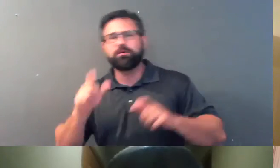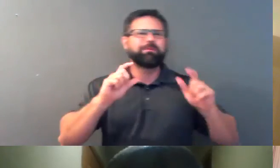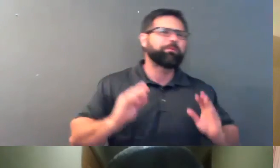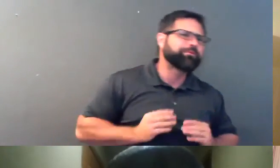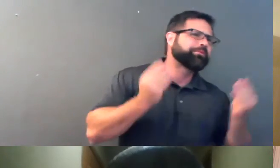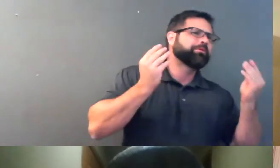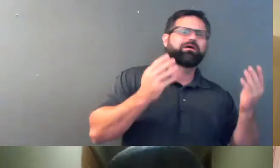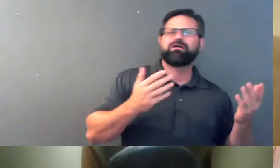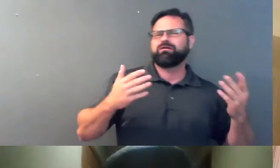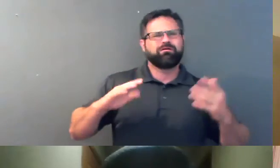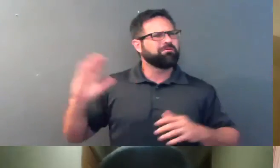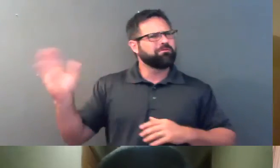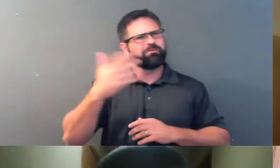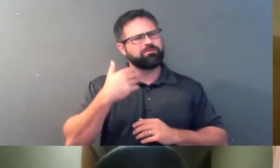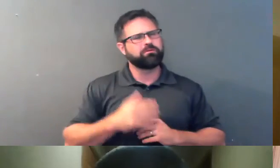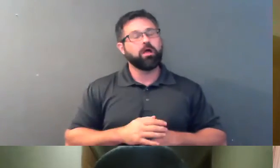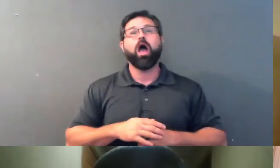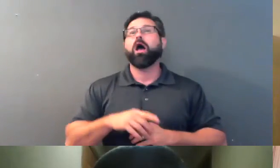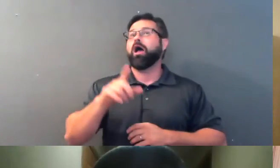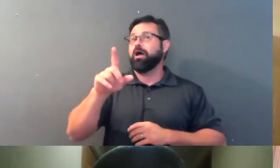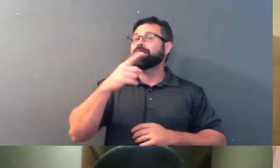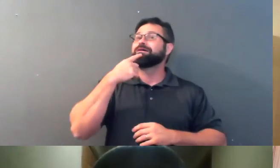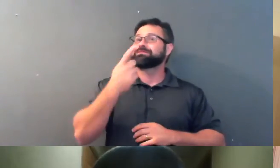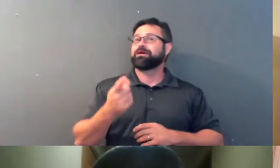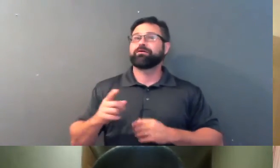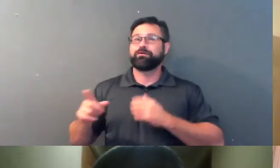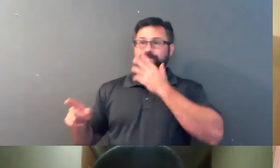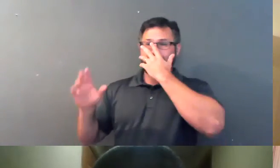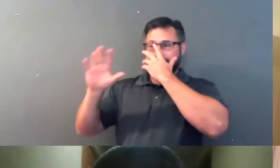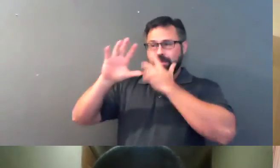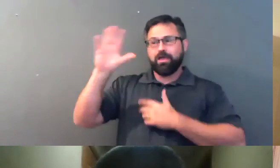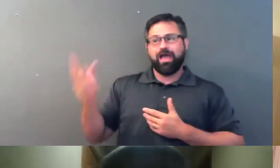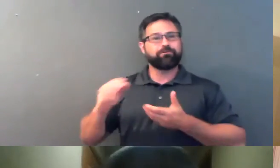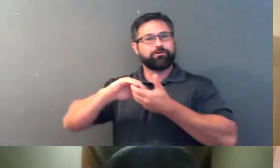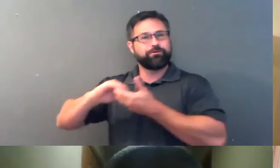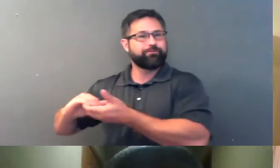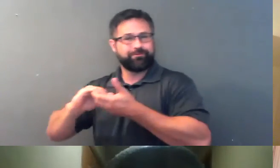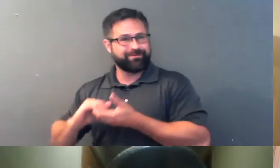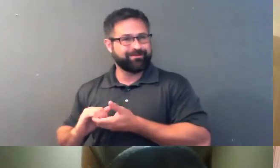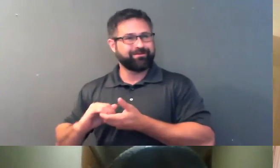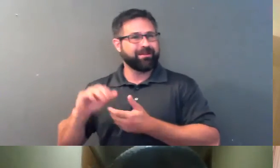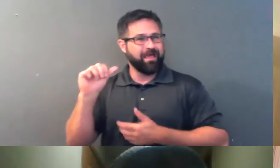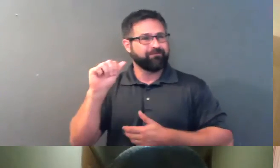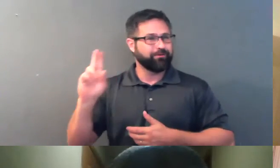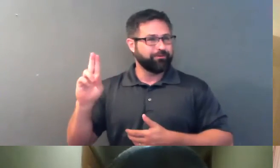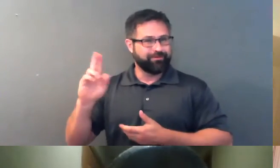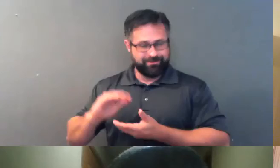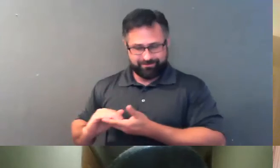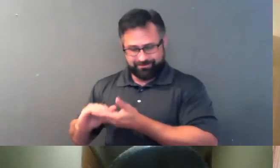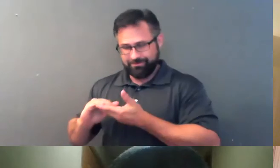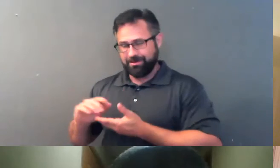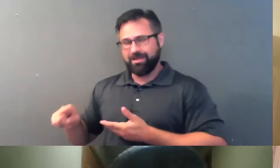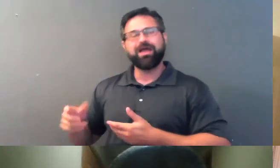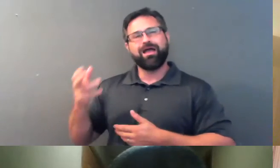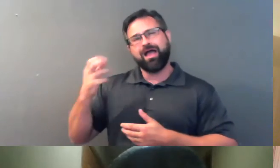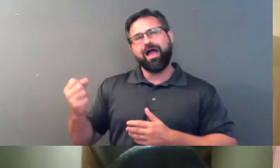it's remarkable to note that the African Union also has a protocol